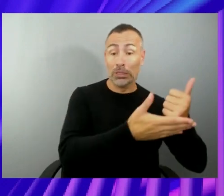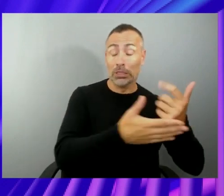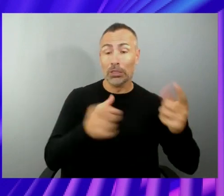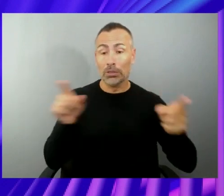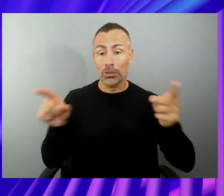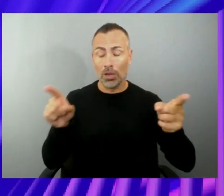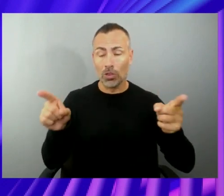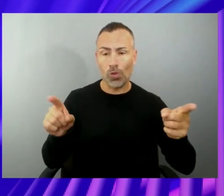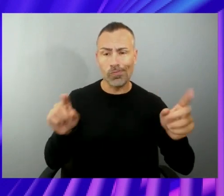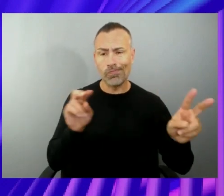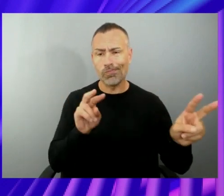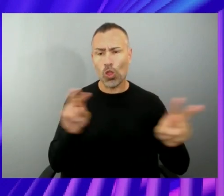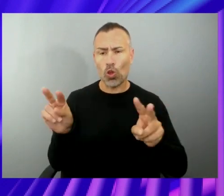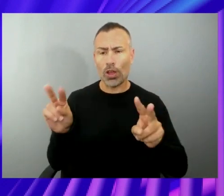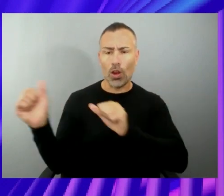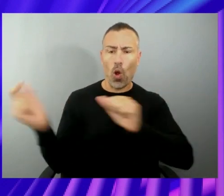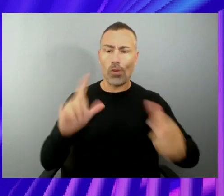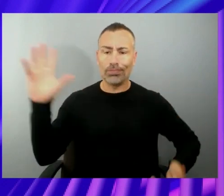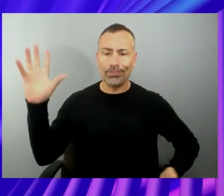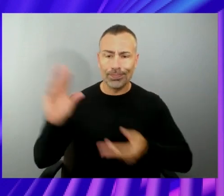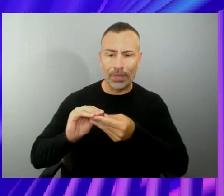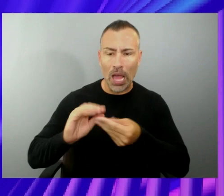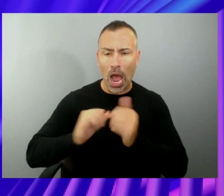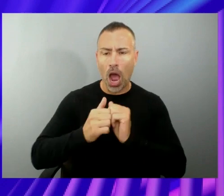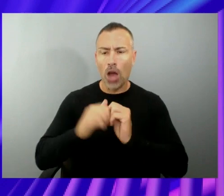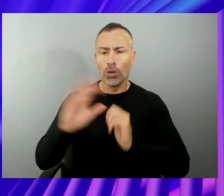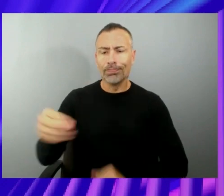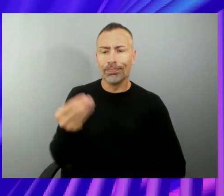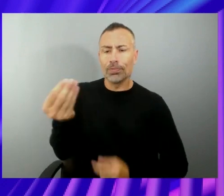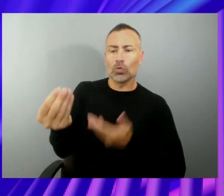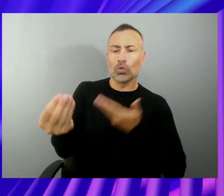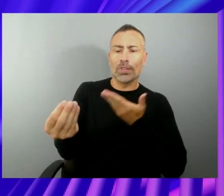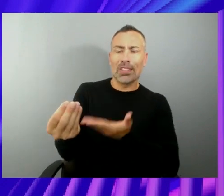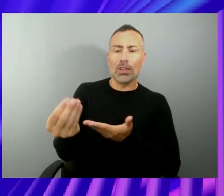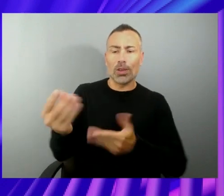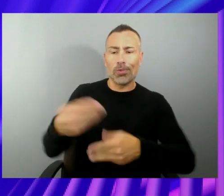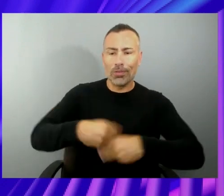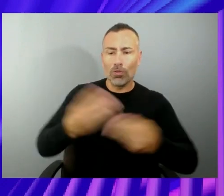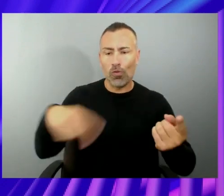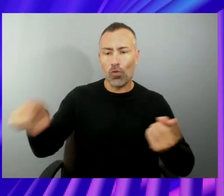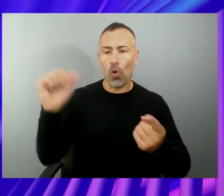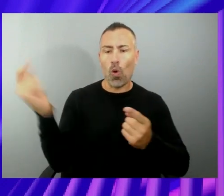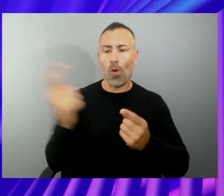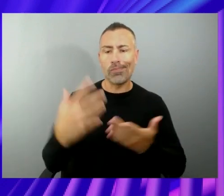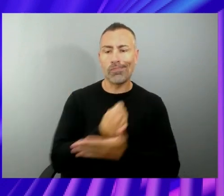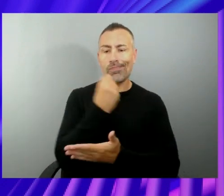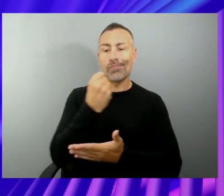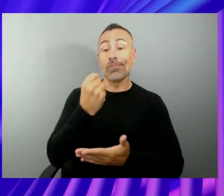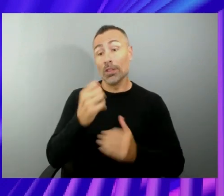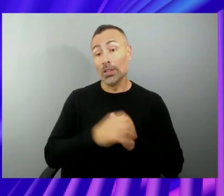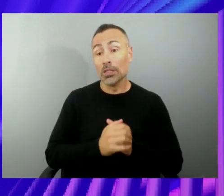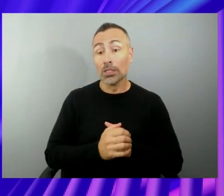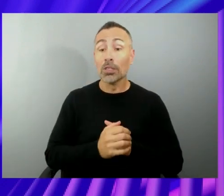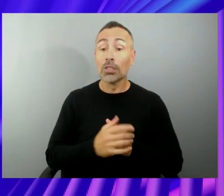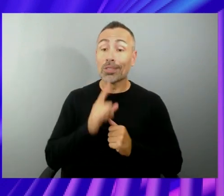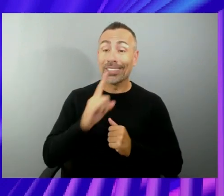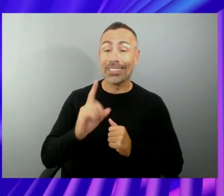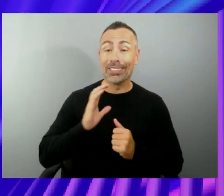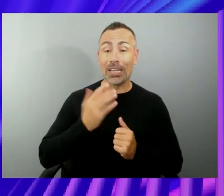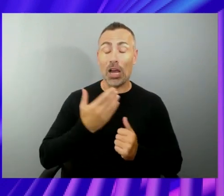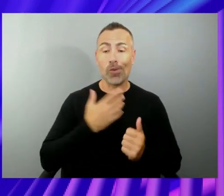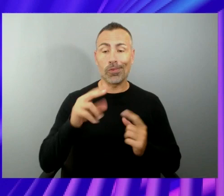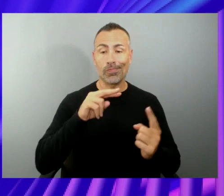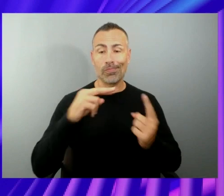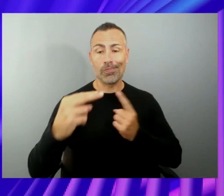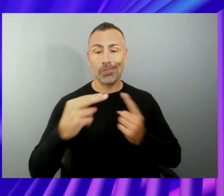how can we address everyone as much as possible, Yeah. which is awesome. We Well, have a very unique point of view. Yeah, we do. And I was actually